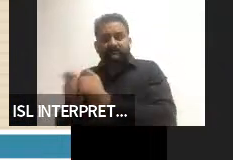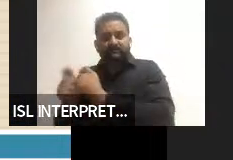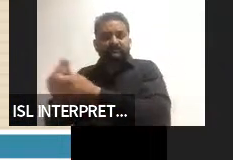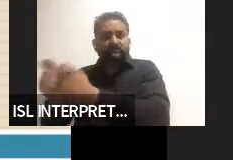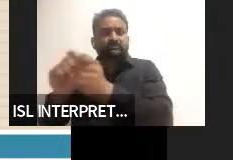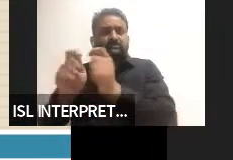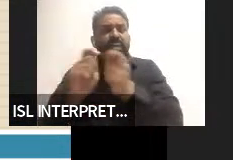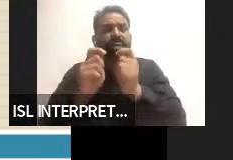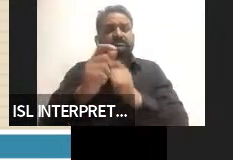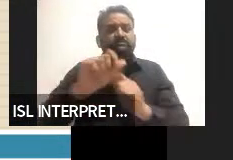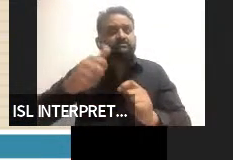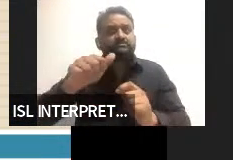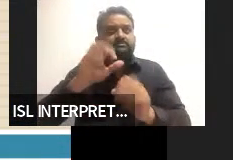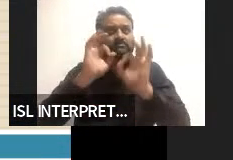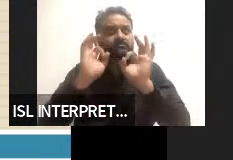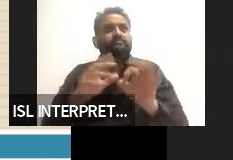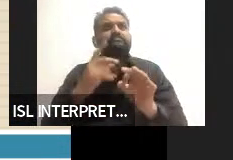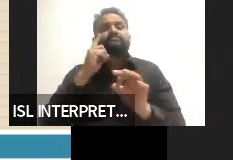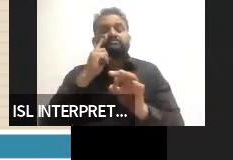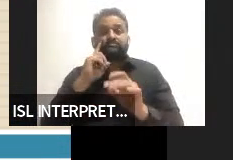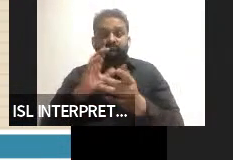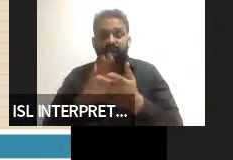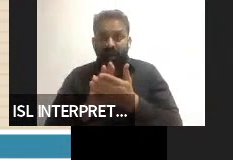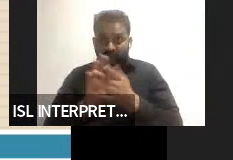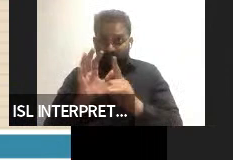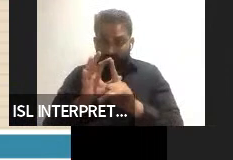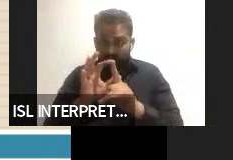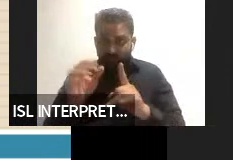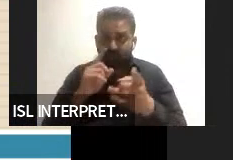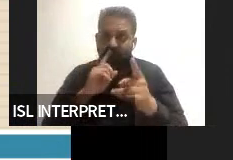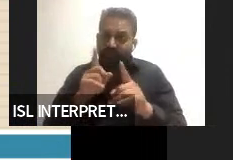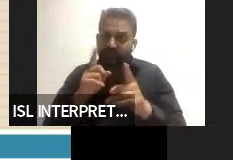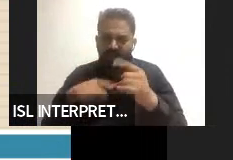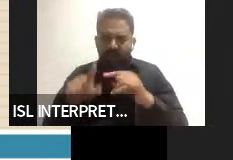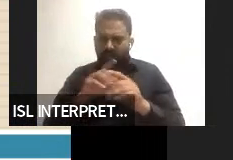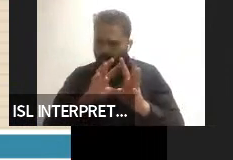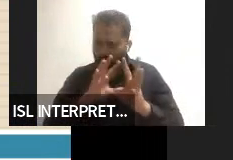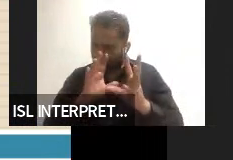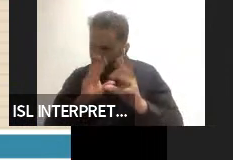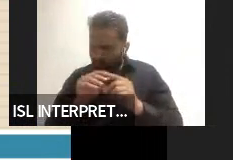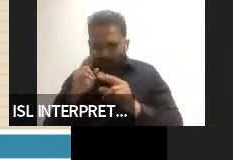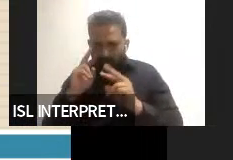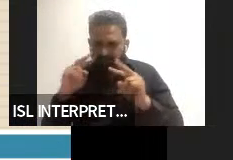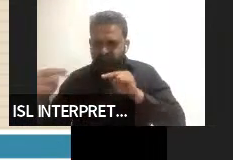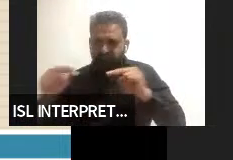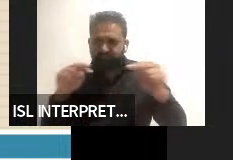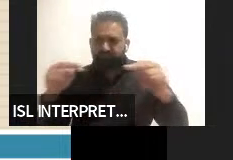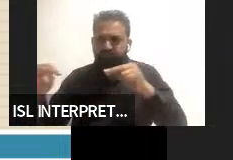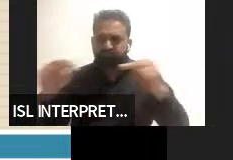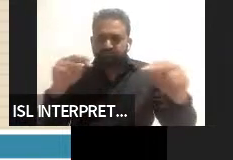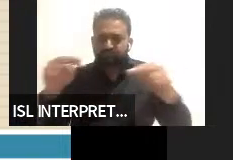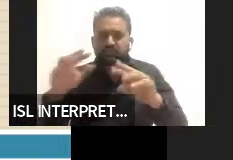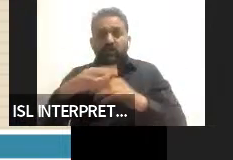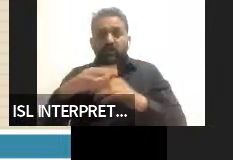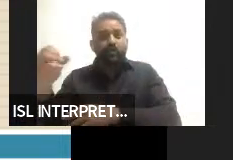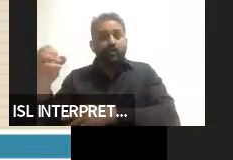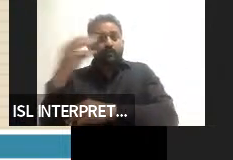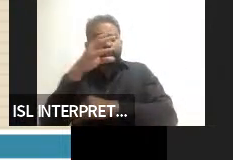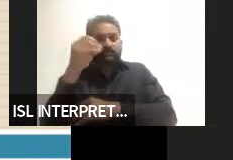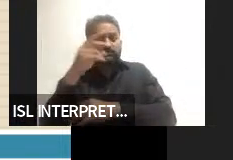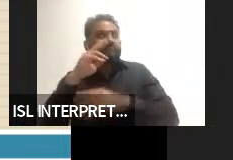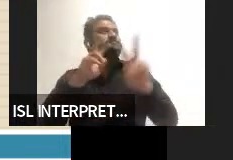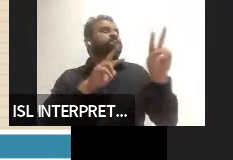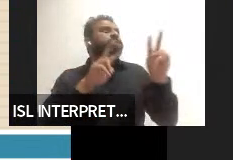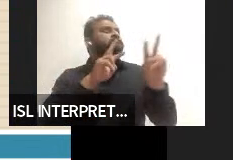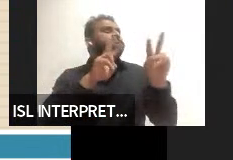found or not. If you do it, you will be very surprised that after doing the projector or group editing, when